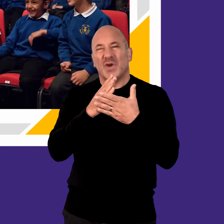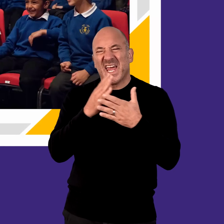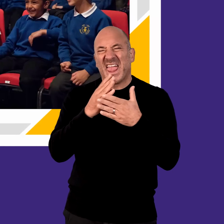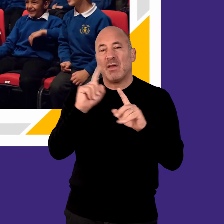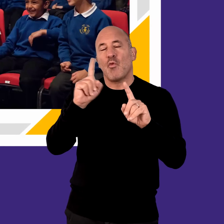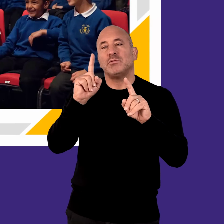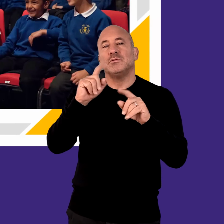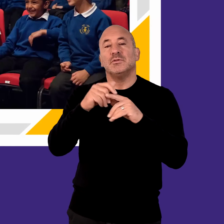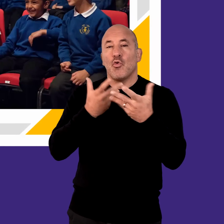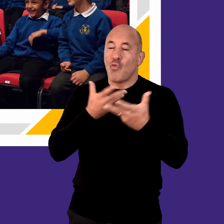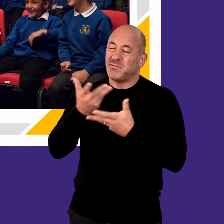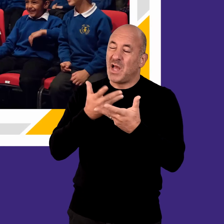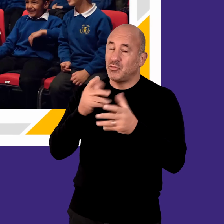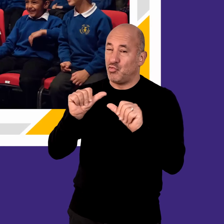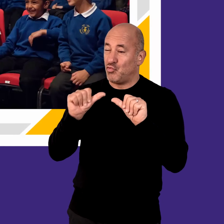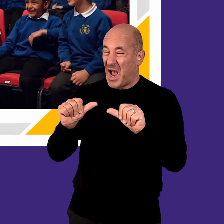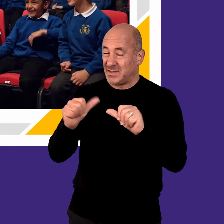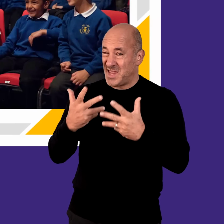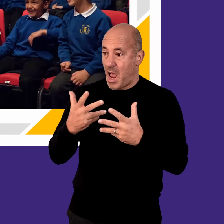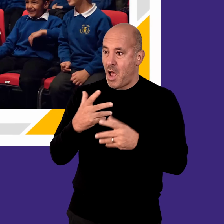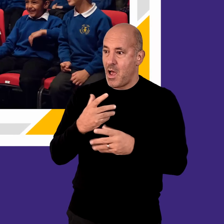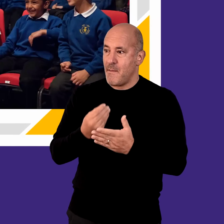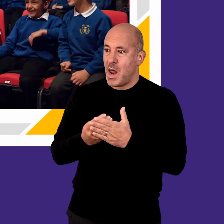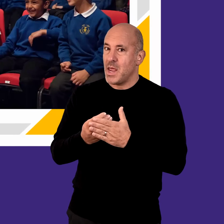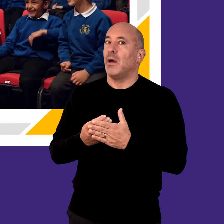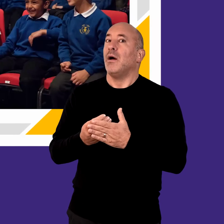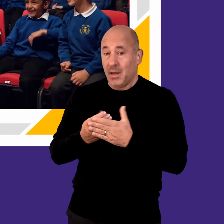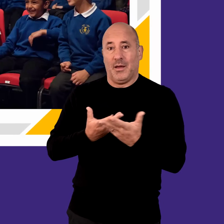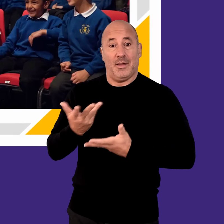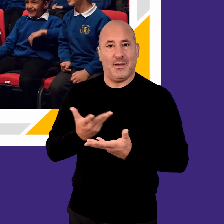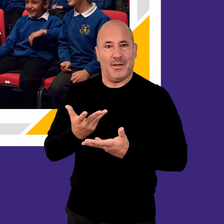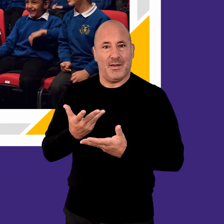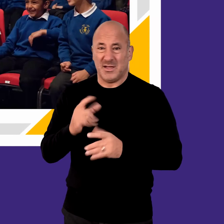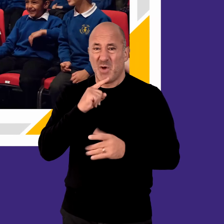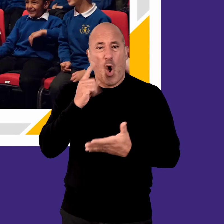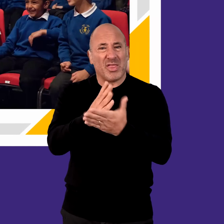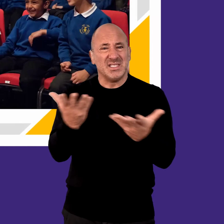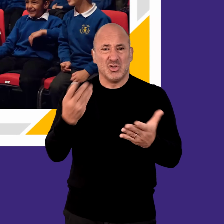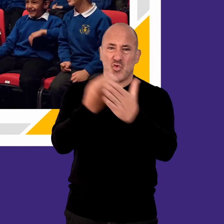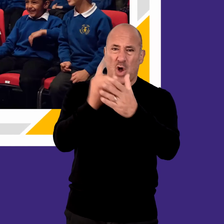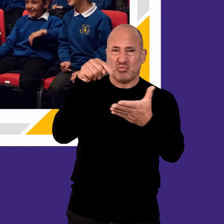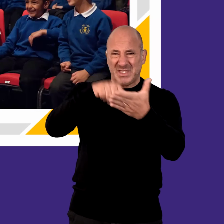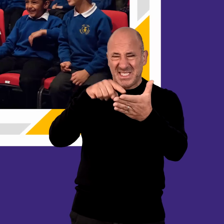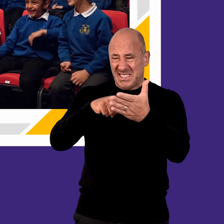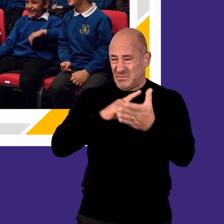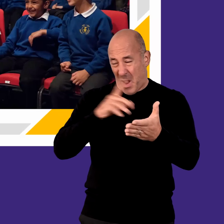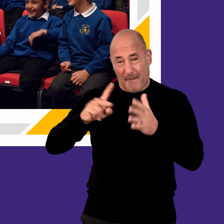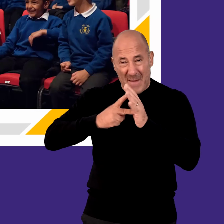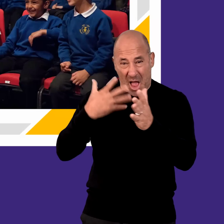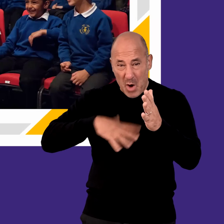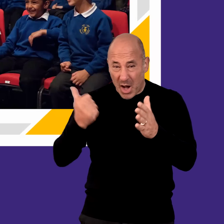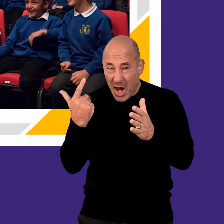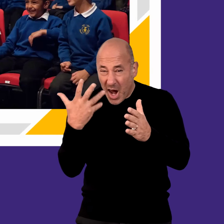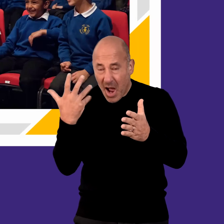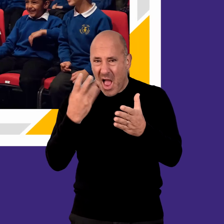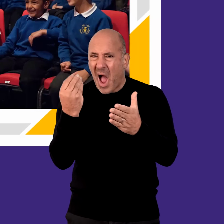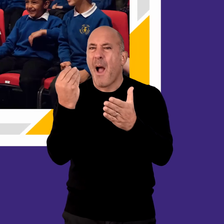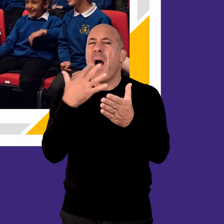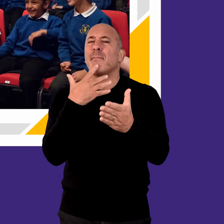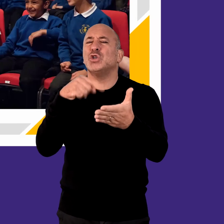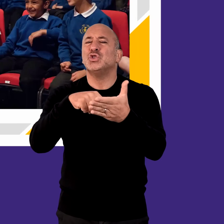it's more about timing of the conversation about money and just being honest about what the costs are to realise the plans that we've